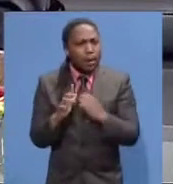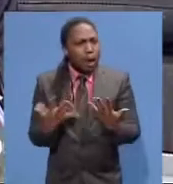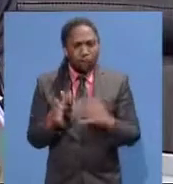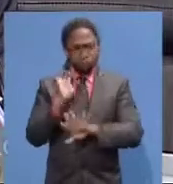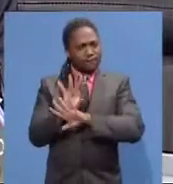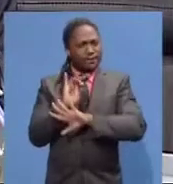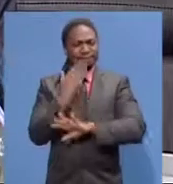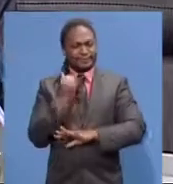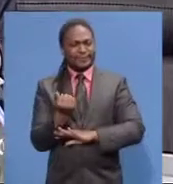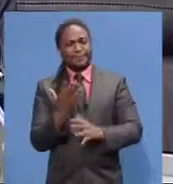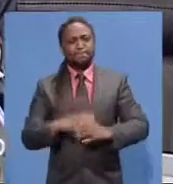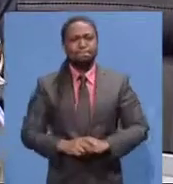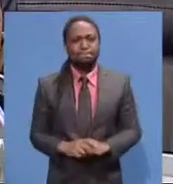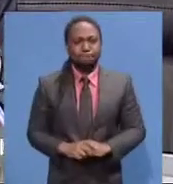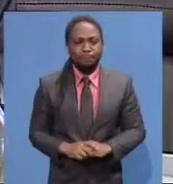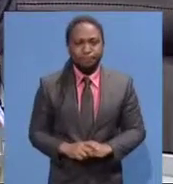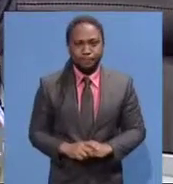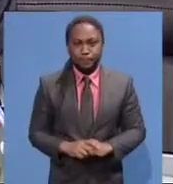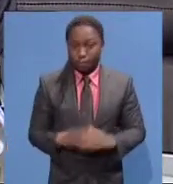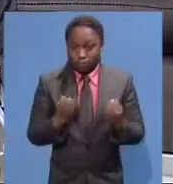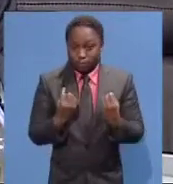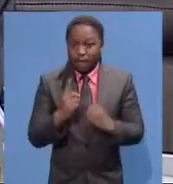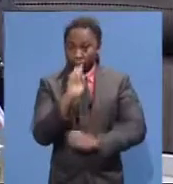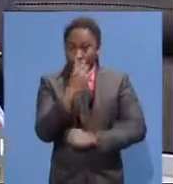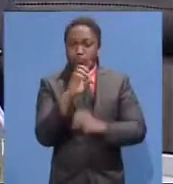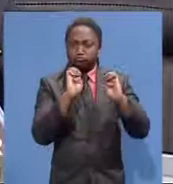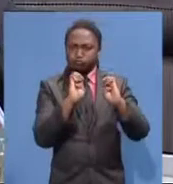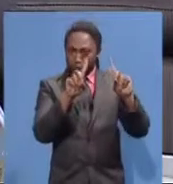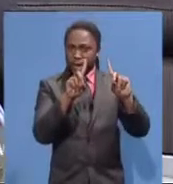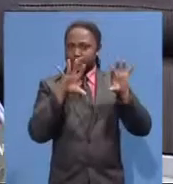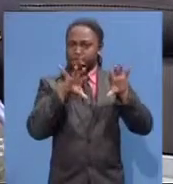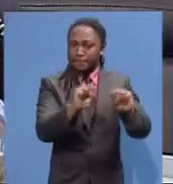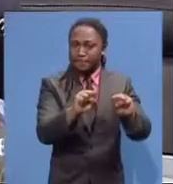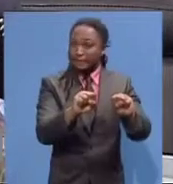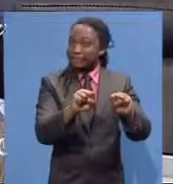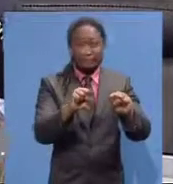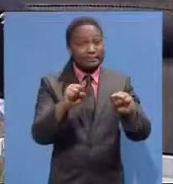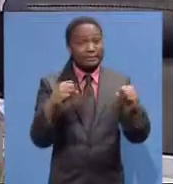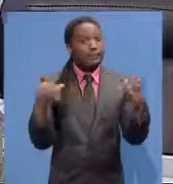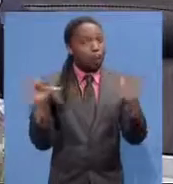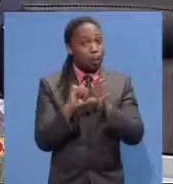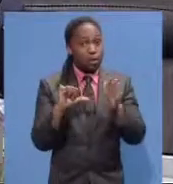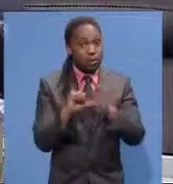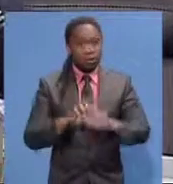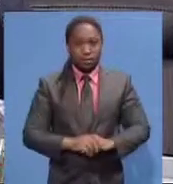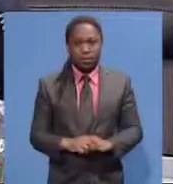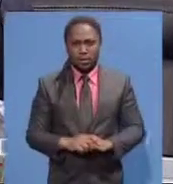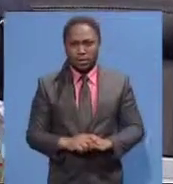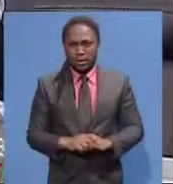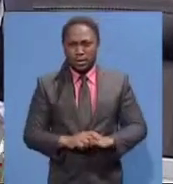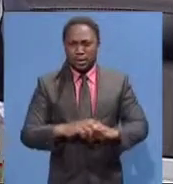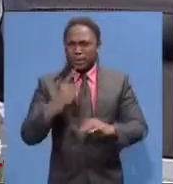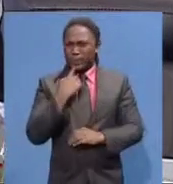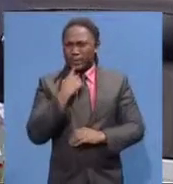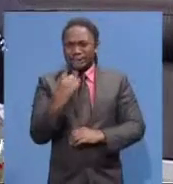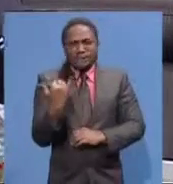first thing would be, to the extent that you can, get an education. And I think it's such an underlying theme. You know, we talk about this immortalized